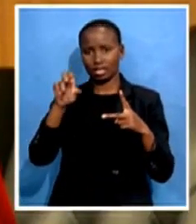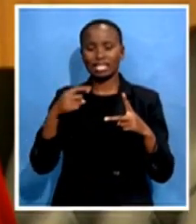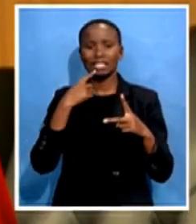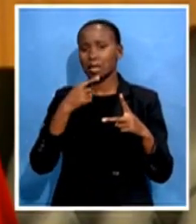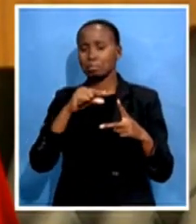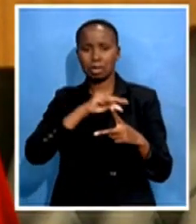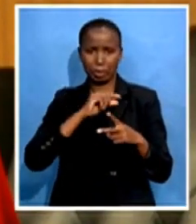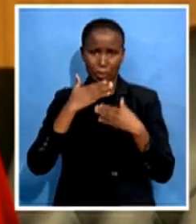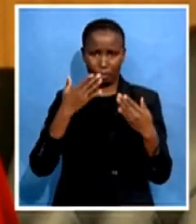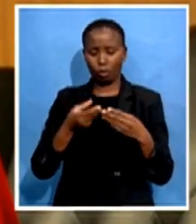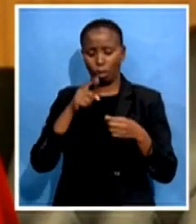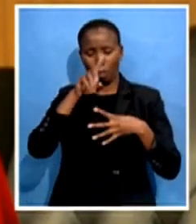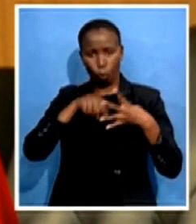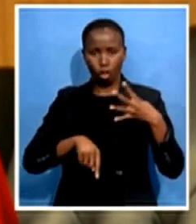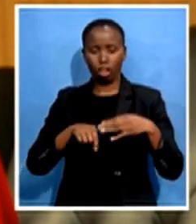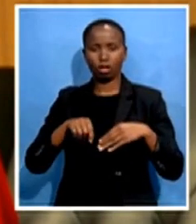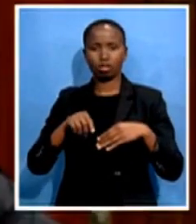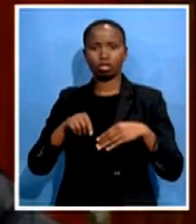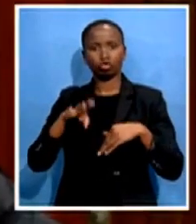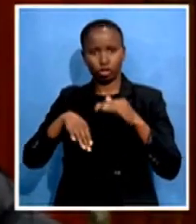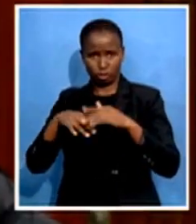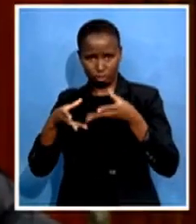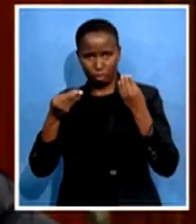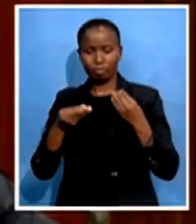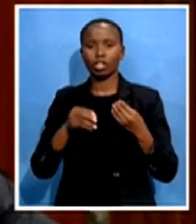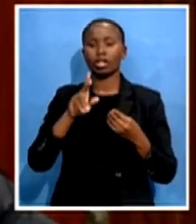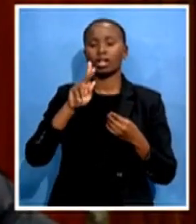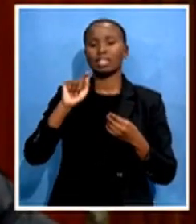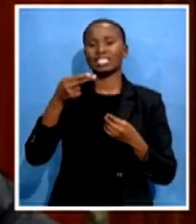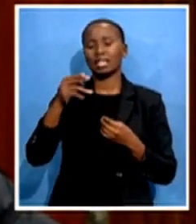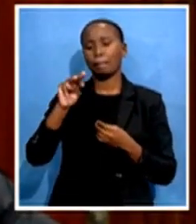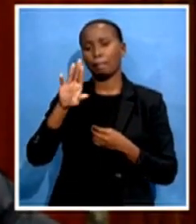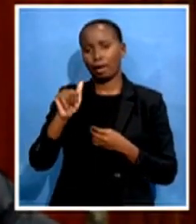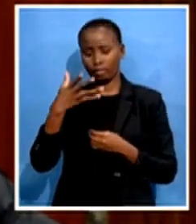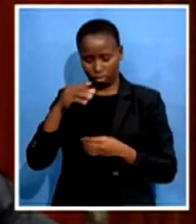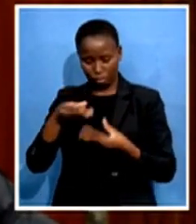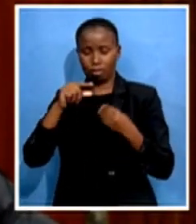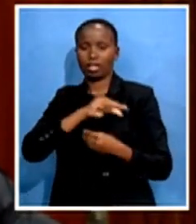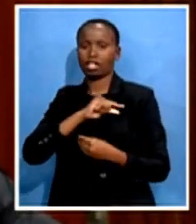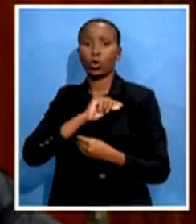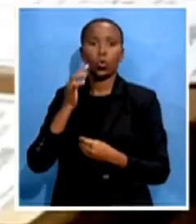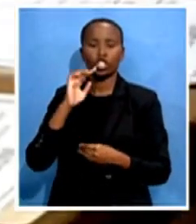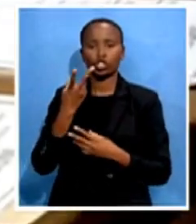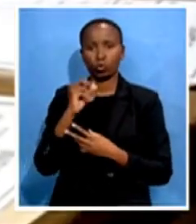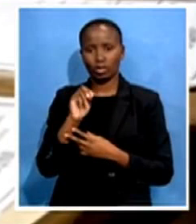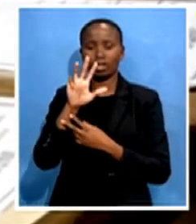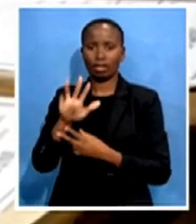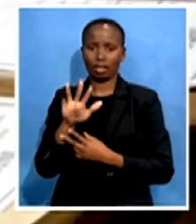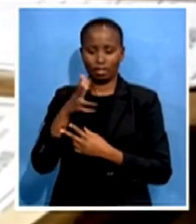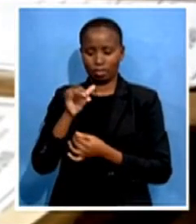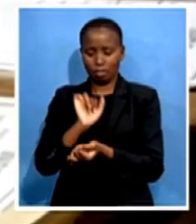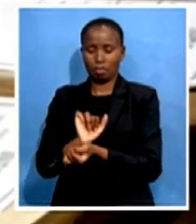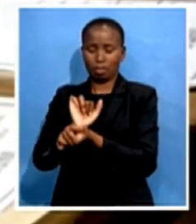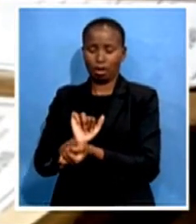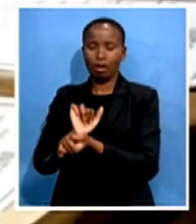Temba Tubani, pleaded guilty in 2019 and he was sentenced to 2 life terms. The fifth